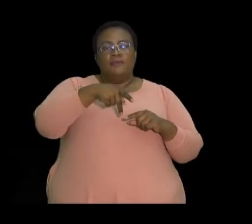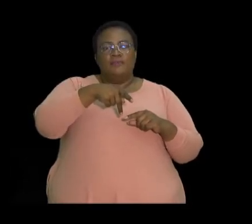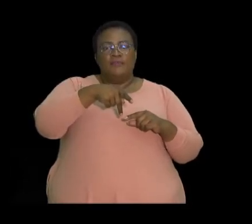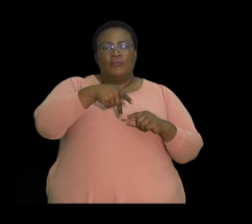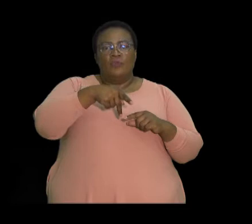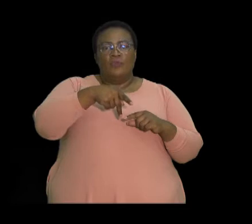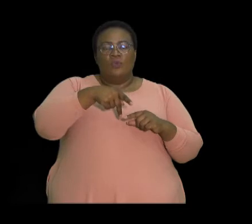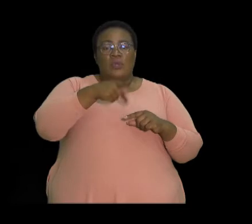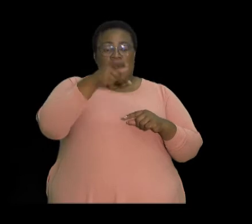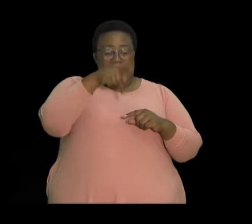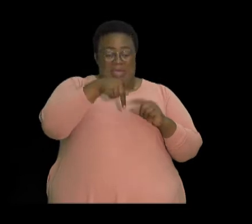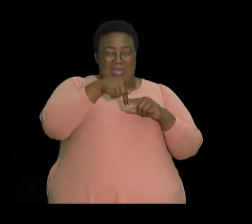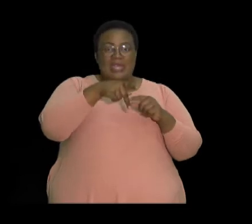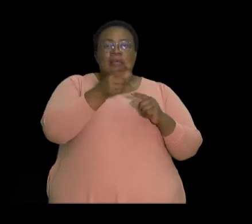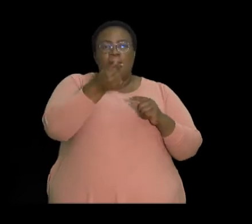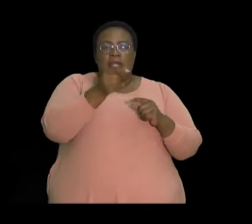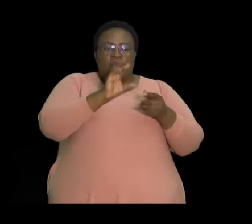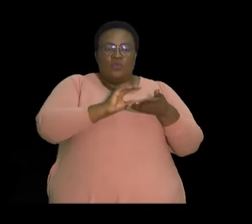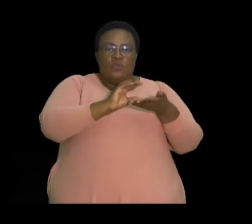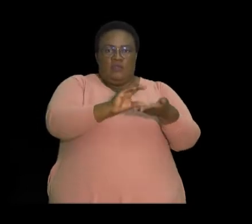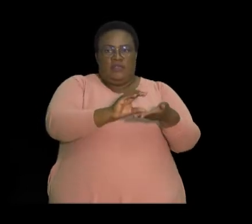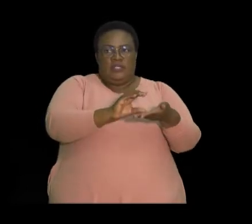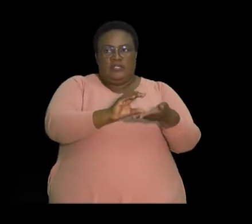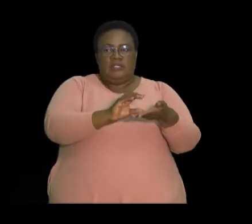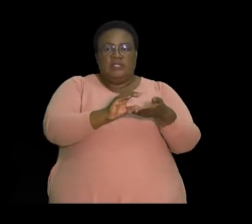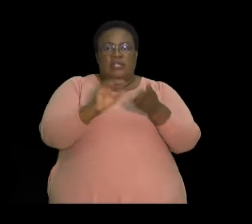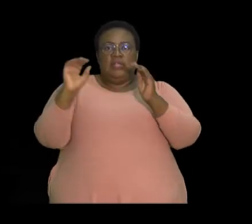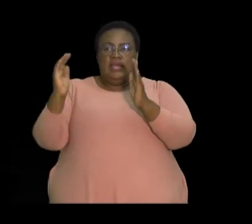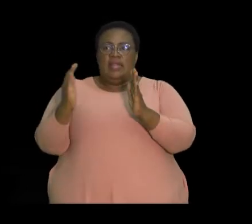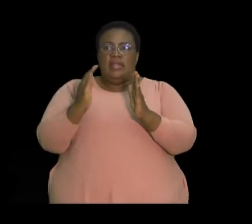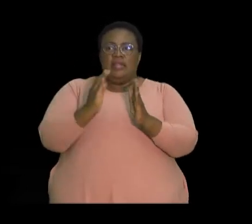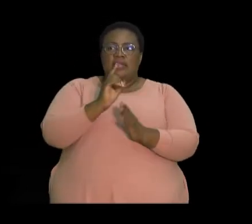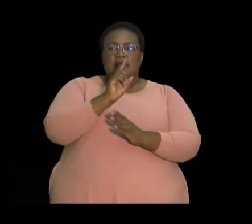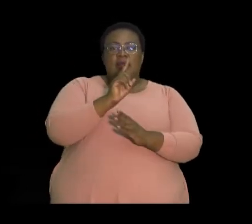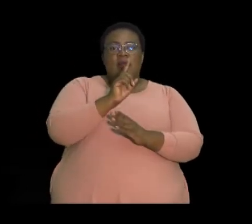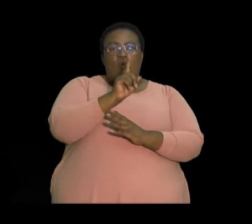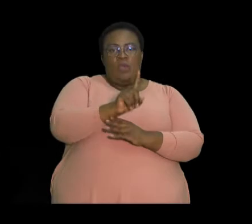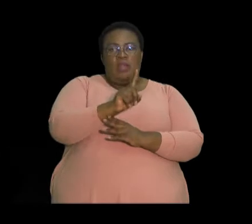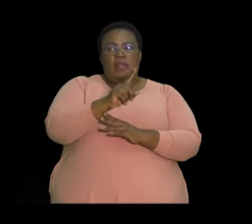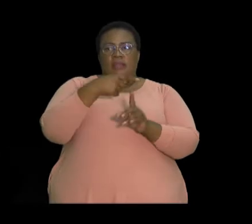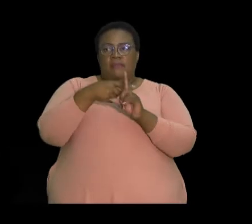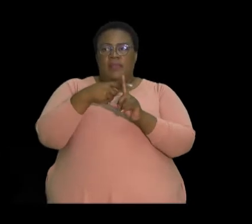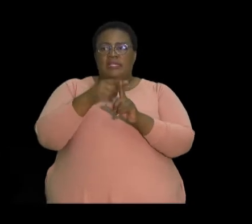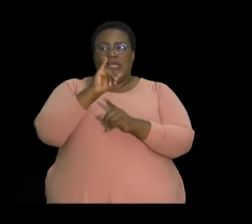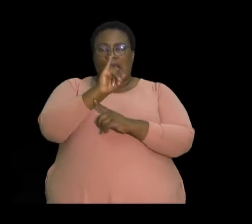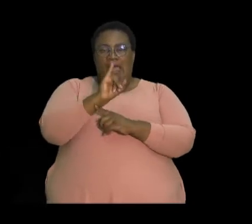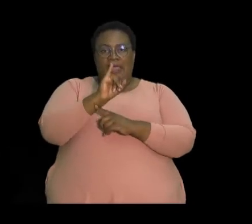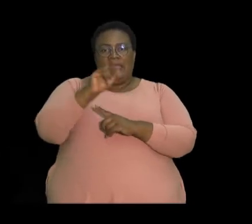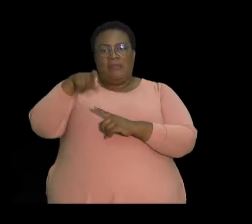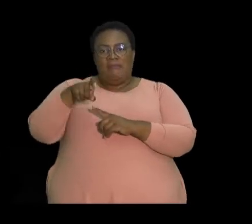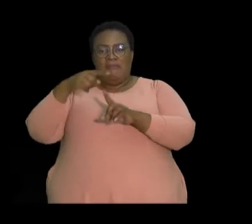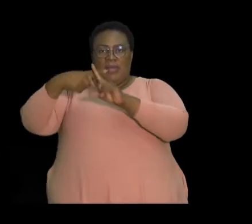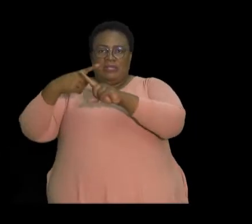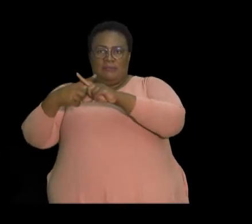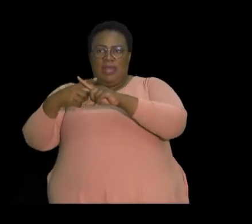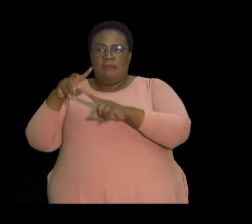into 1 plus I multiplied by N. So remember that simple interest is on a